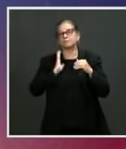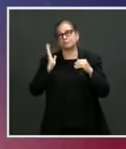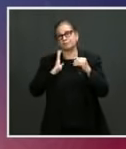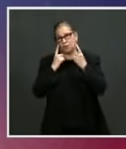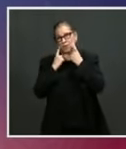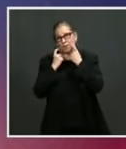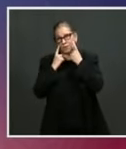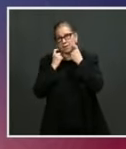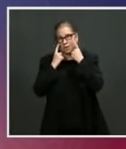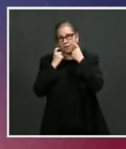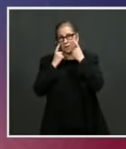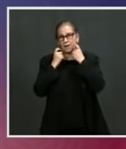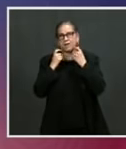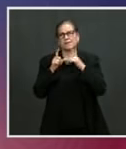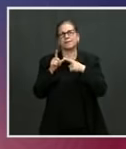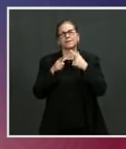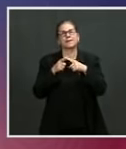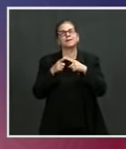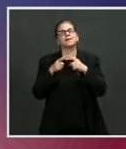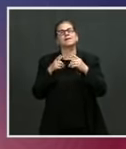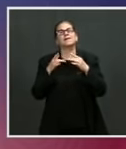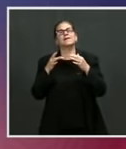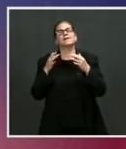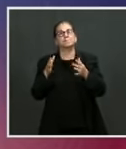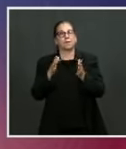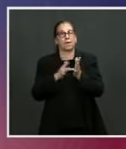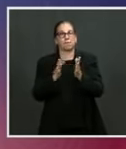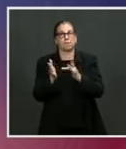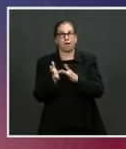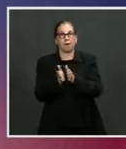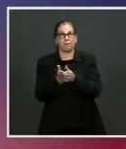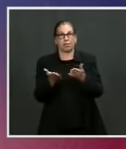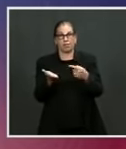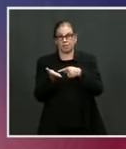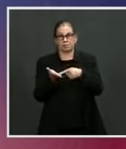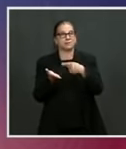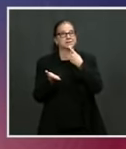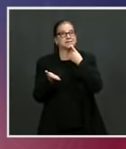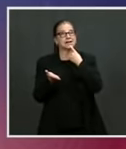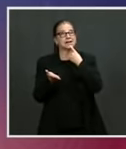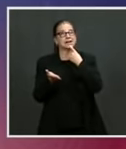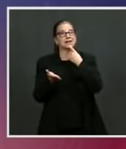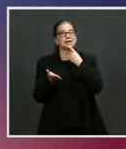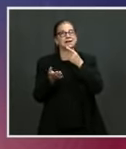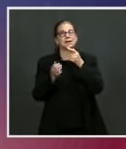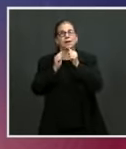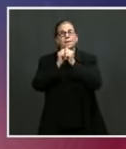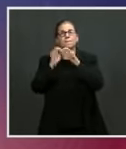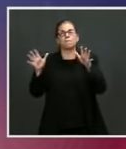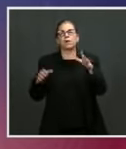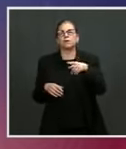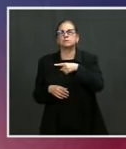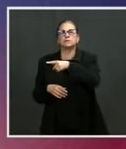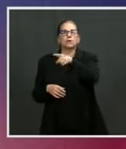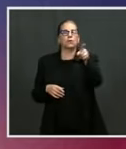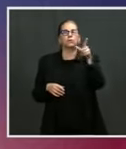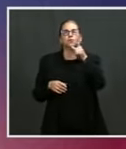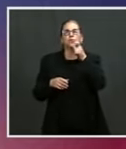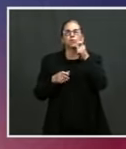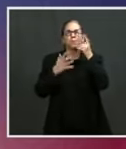teaches, "Blessed are they that mourn, for they shall be comforted." That